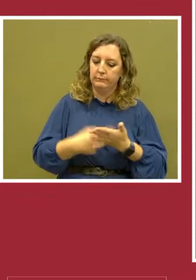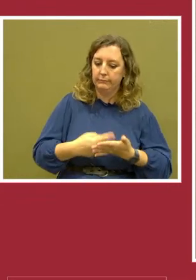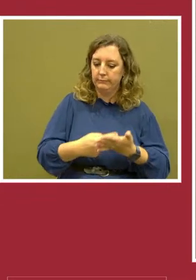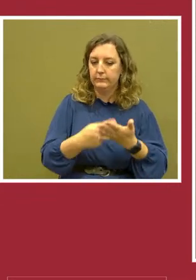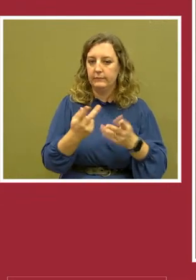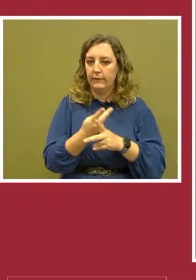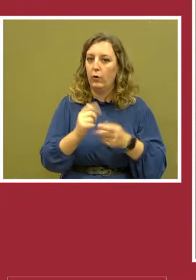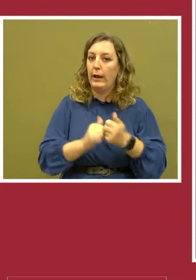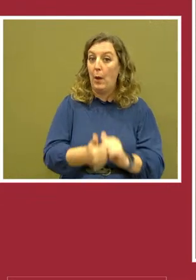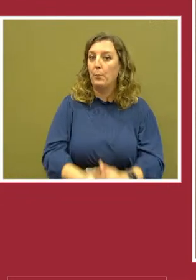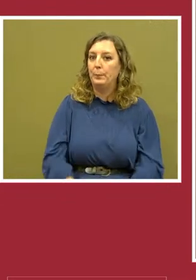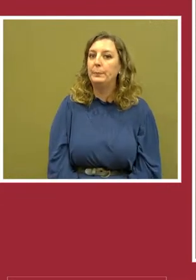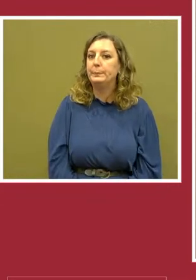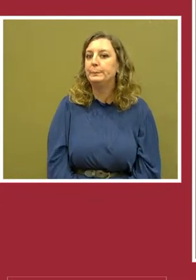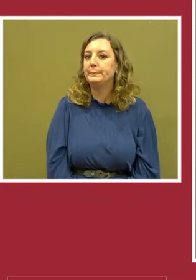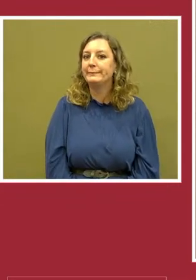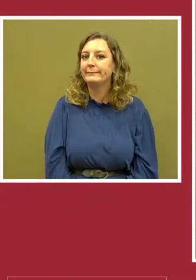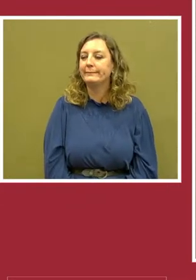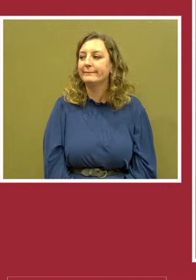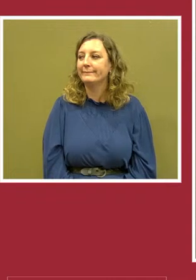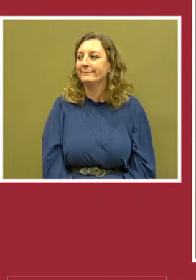things.